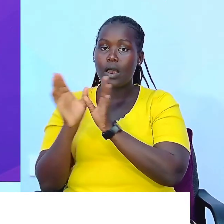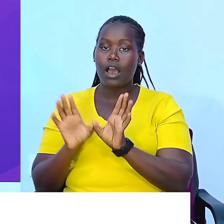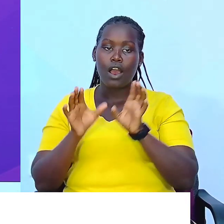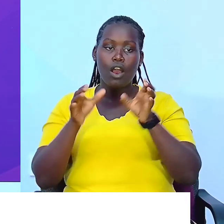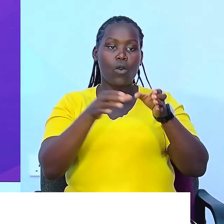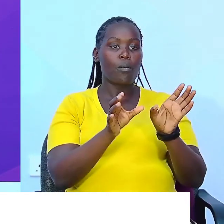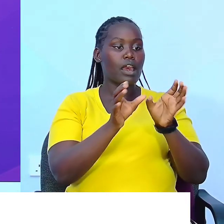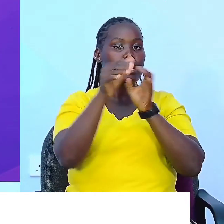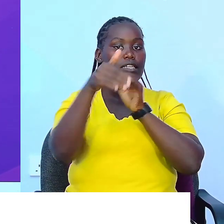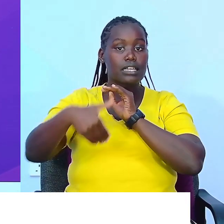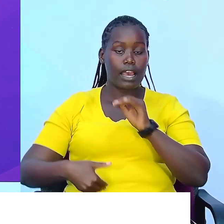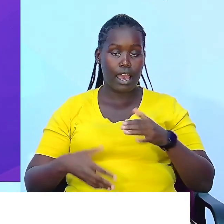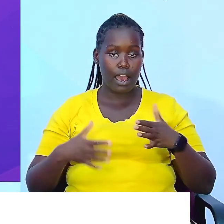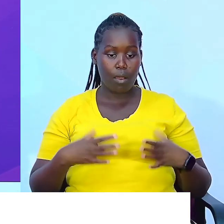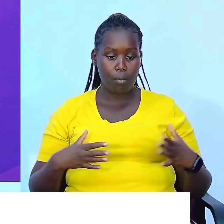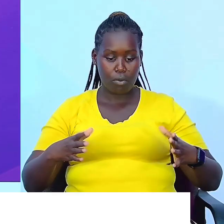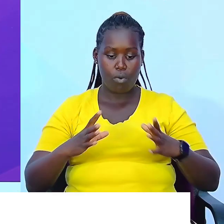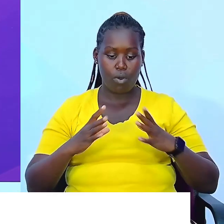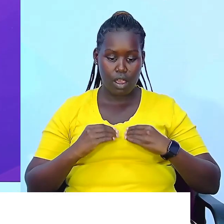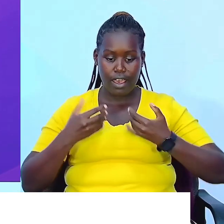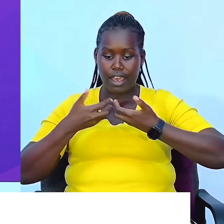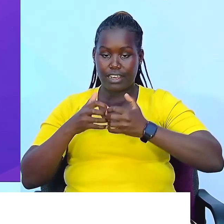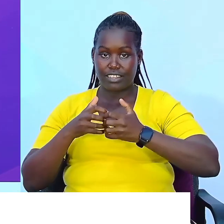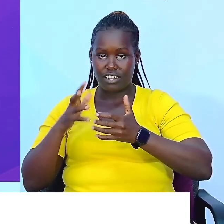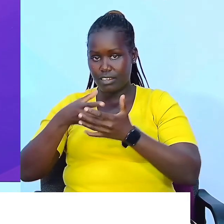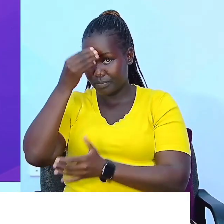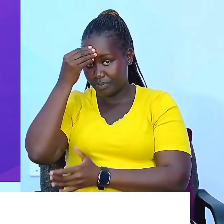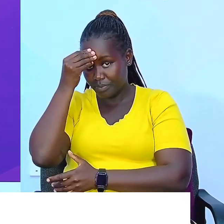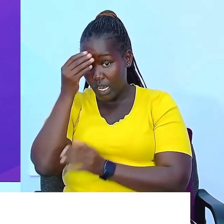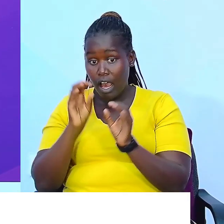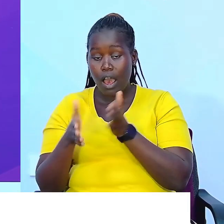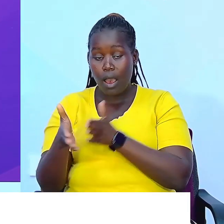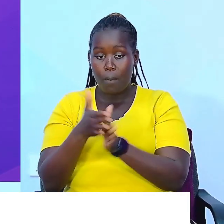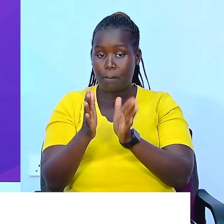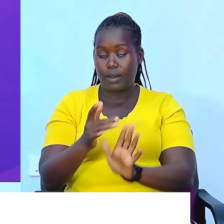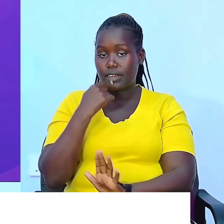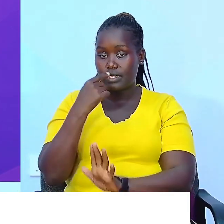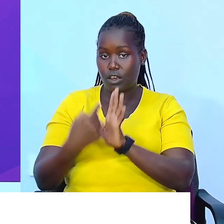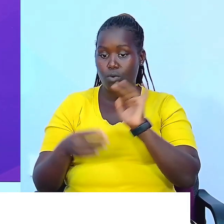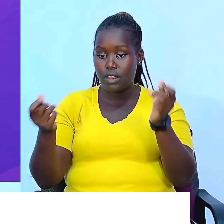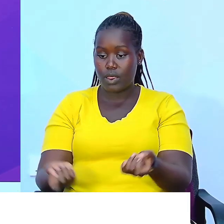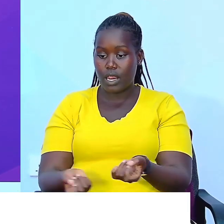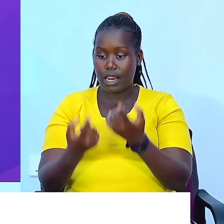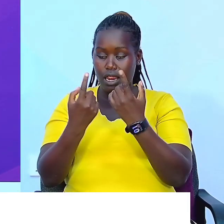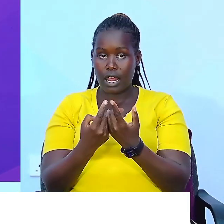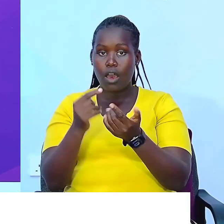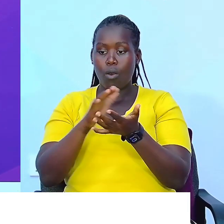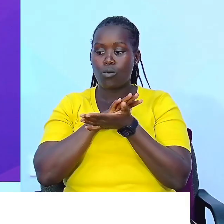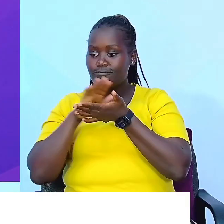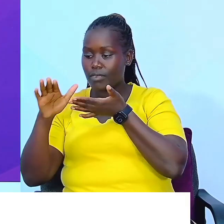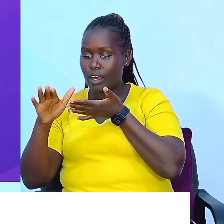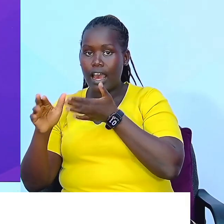young people, to embrace engineering studies. Organizers said the event seeks to highlight the role